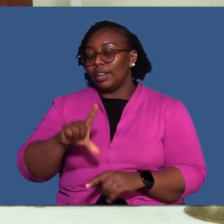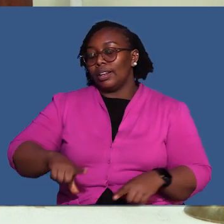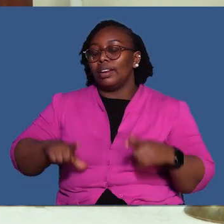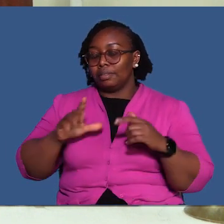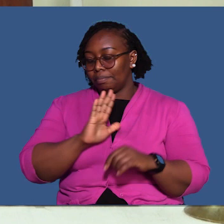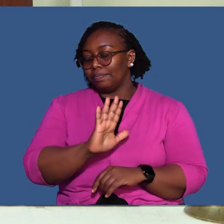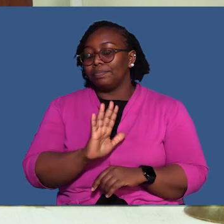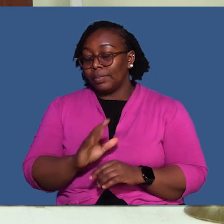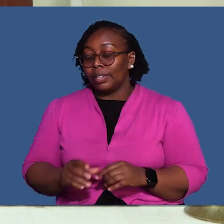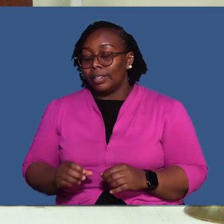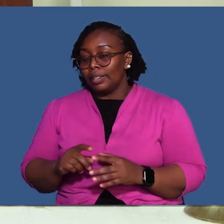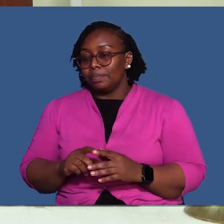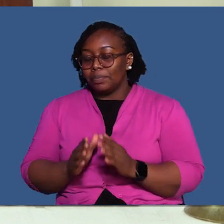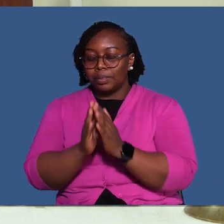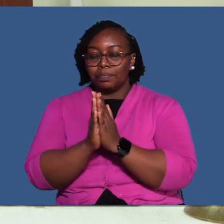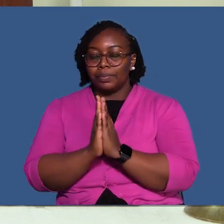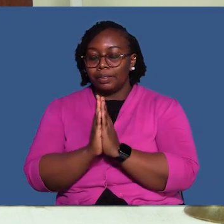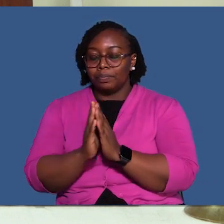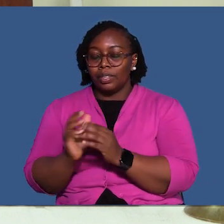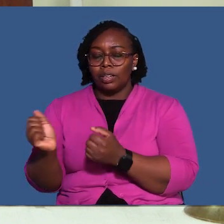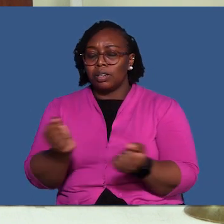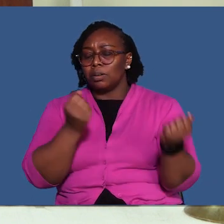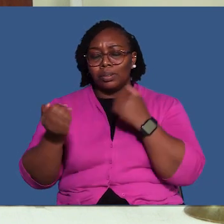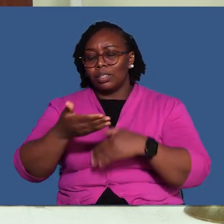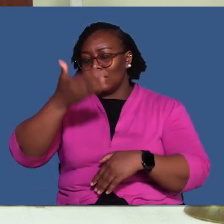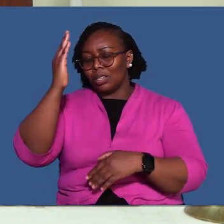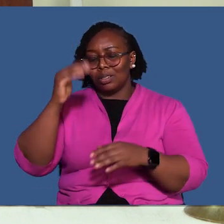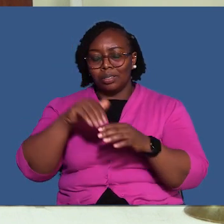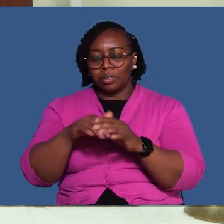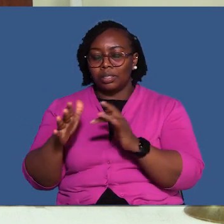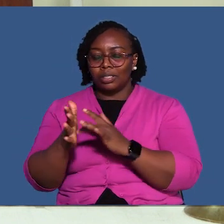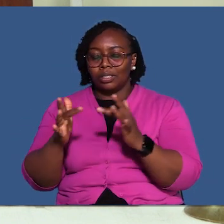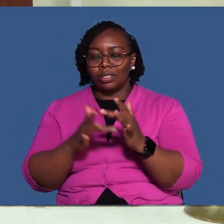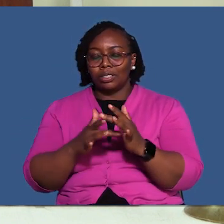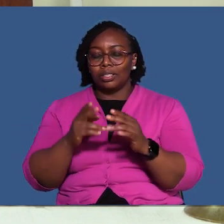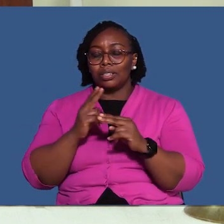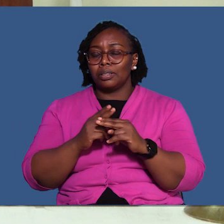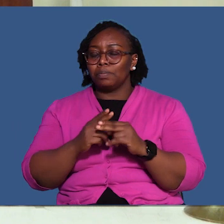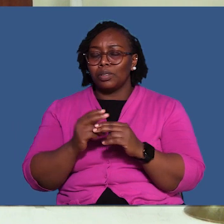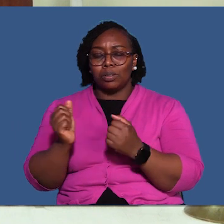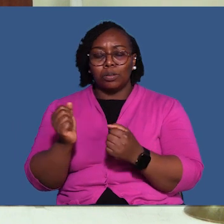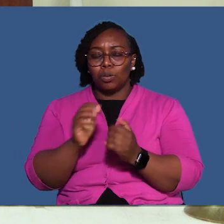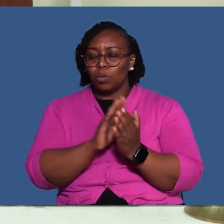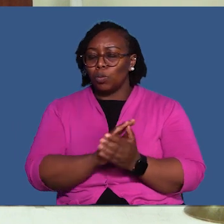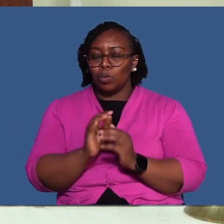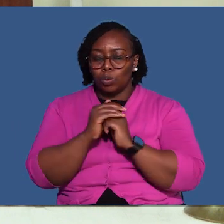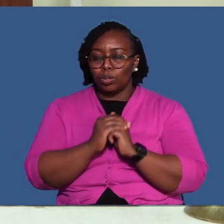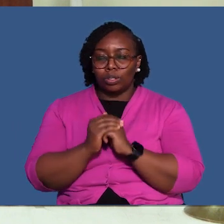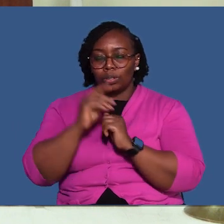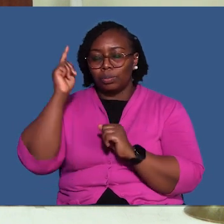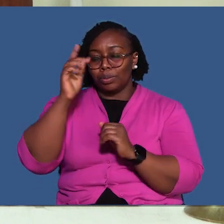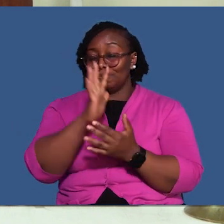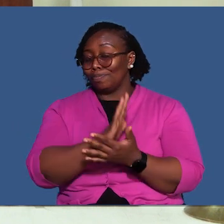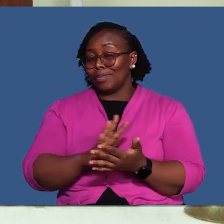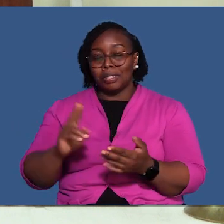prayer. Almighty God, in Jesus' name, we worship you, we glorify your name, and we